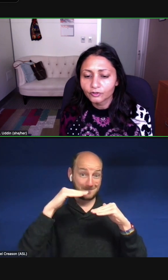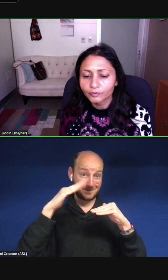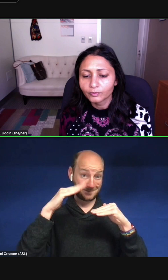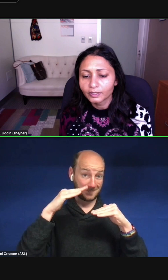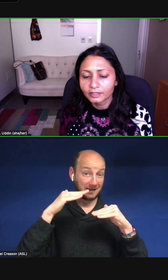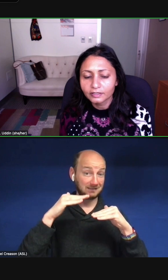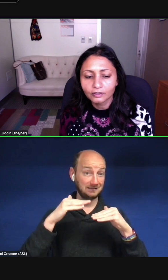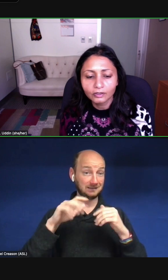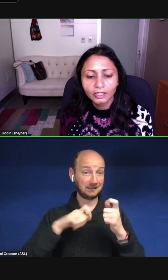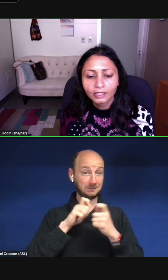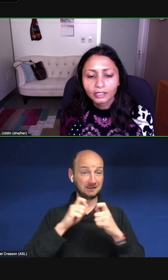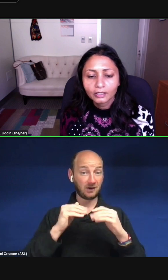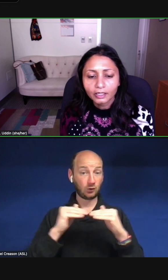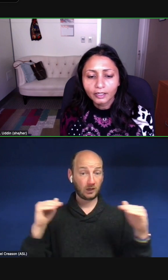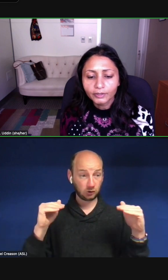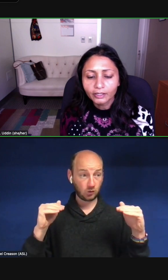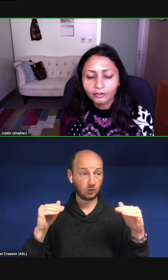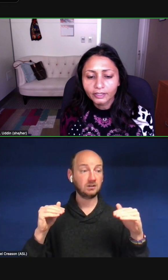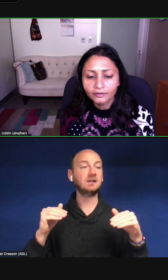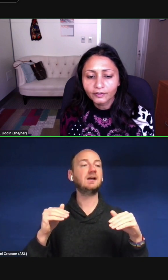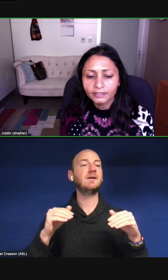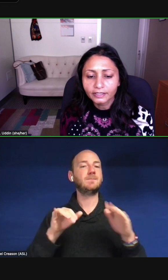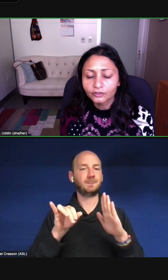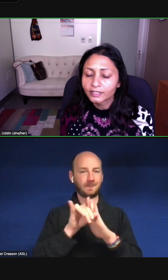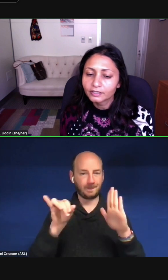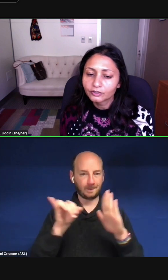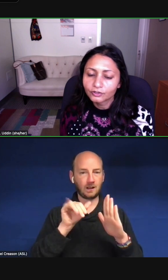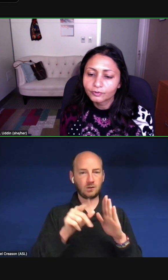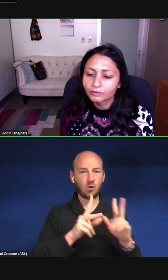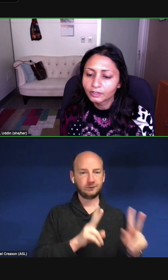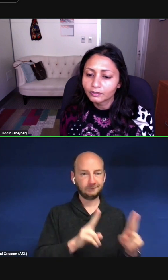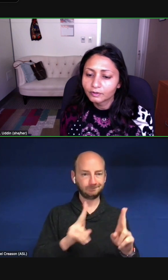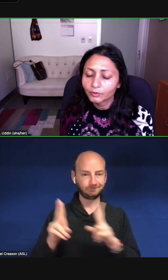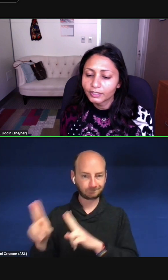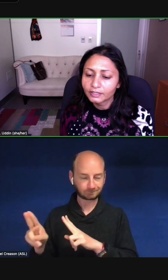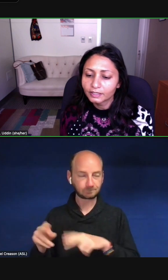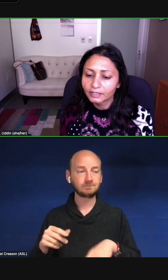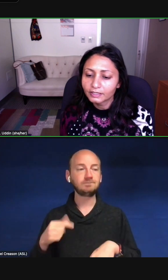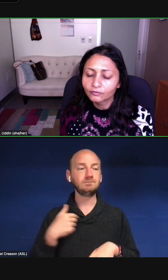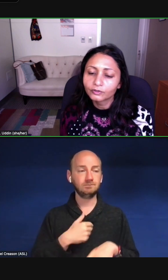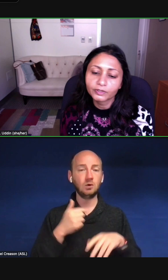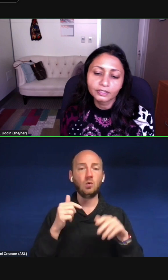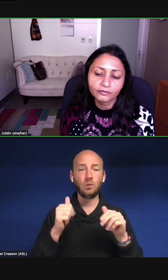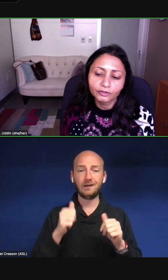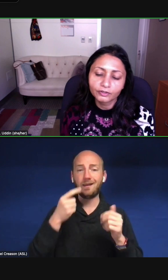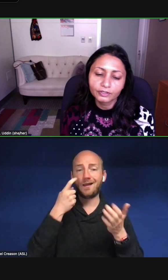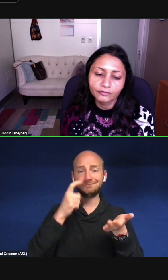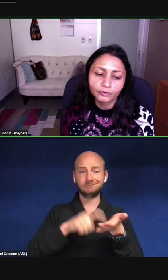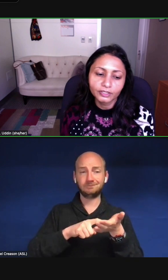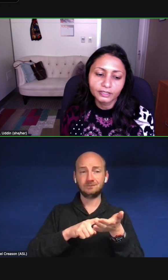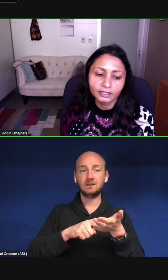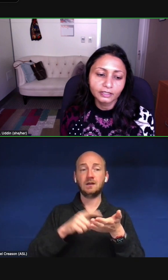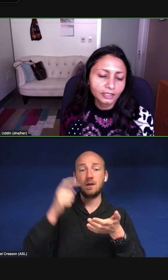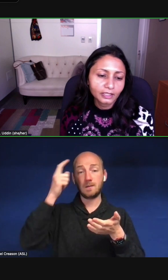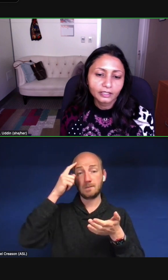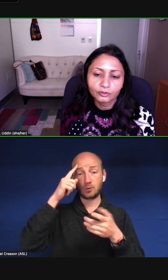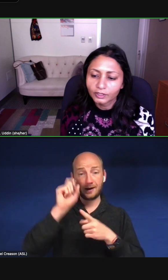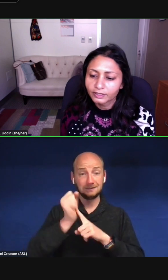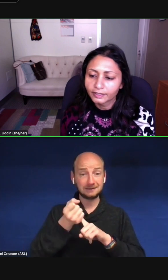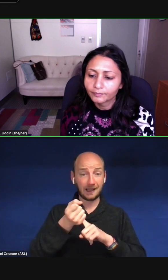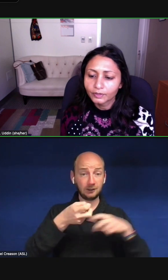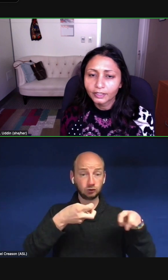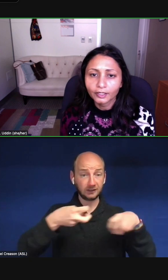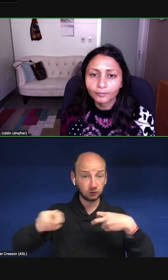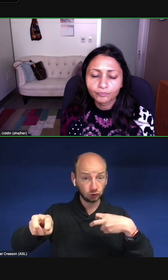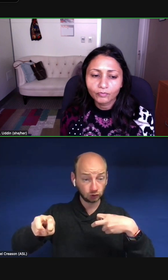sliding windows, but we can still calculate things like transitions between brain states and frequency of occurrence of brain state and